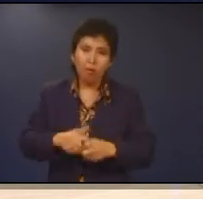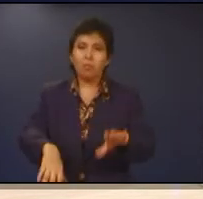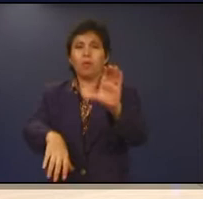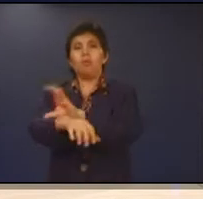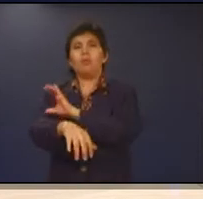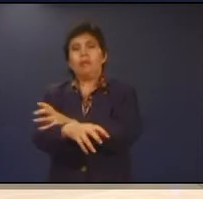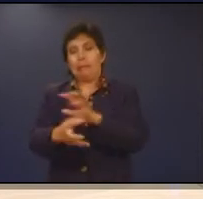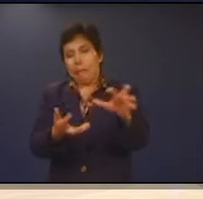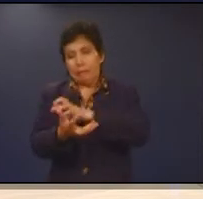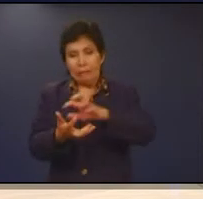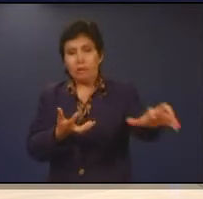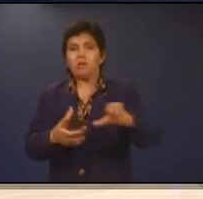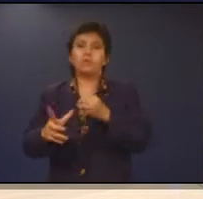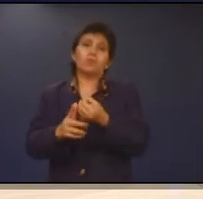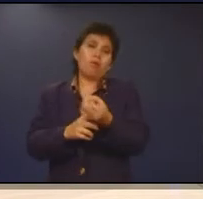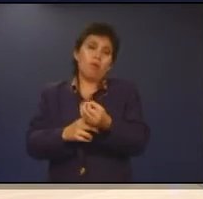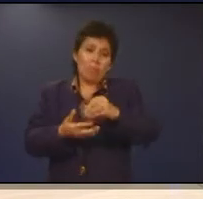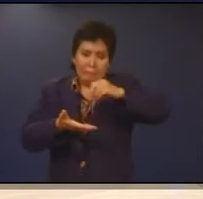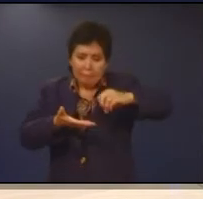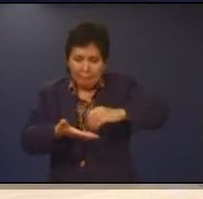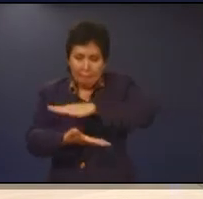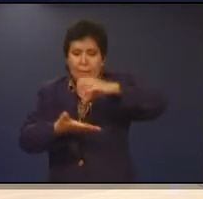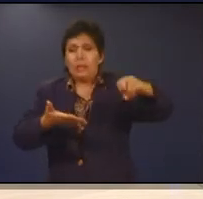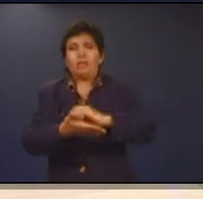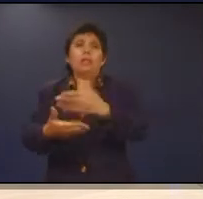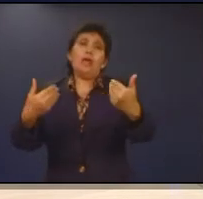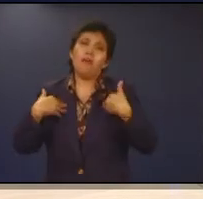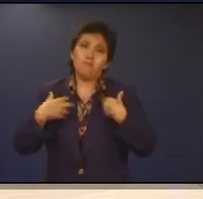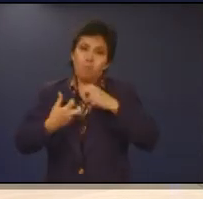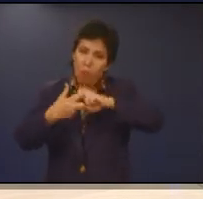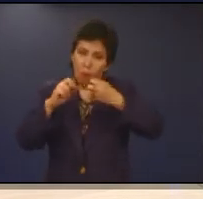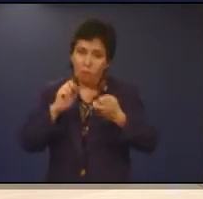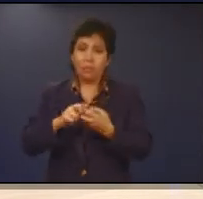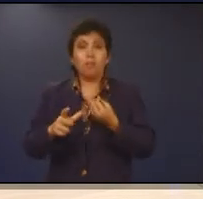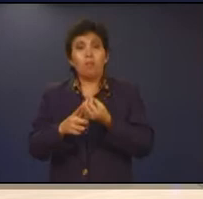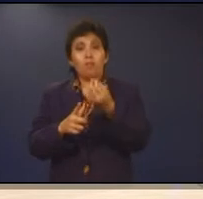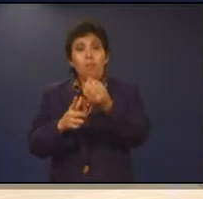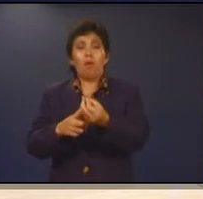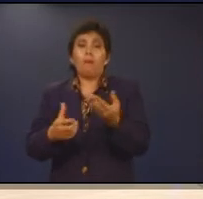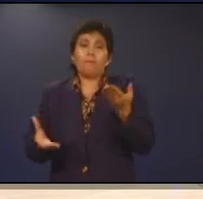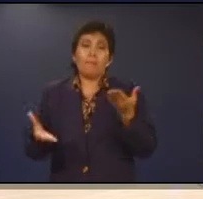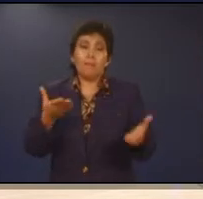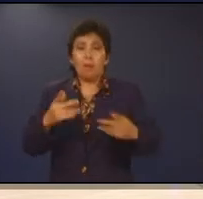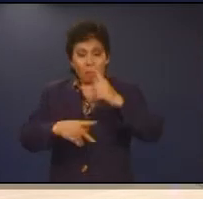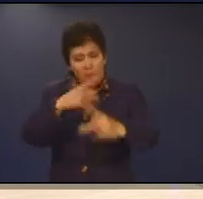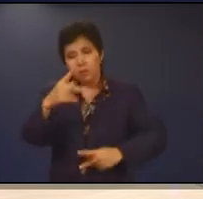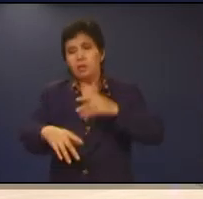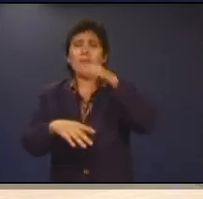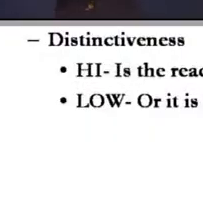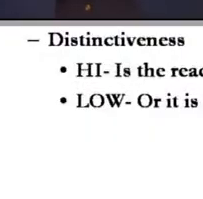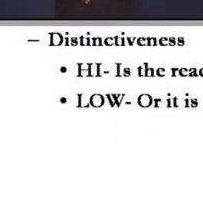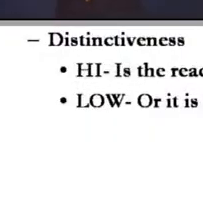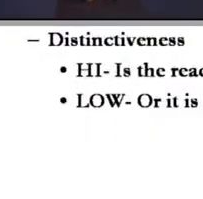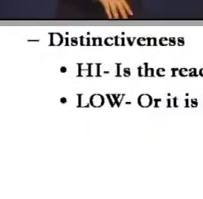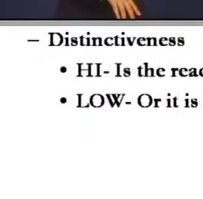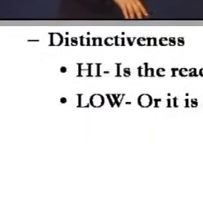the computer crash, or the printing has problem, or the mom just was sent to the